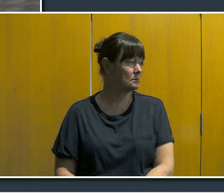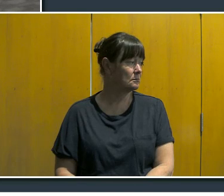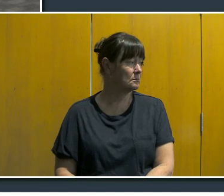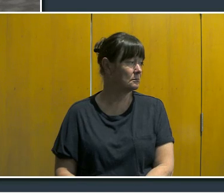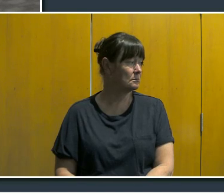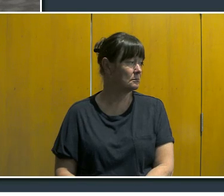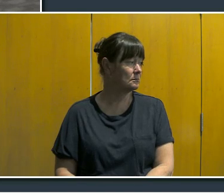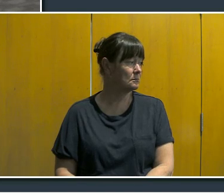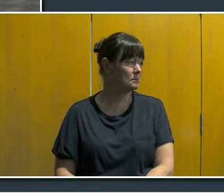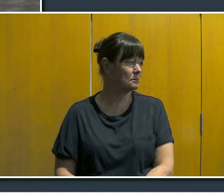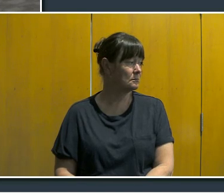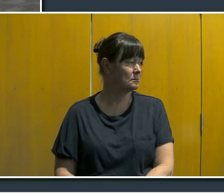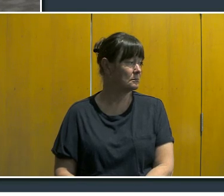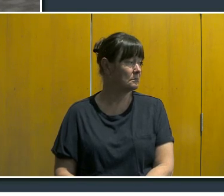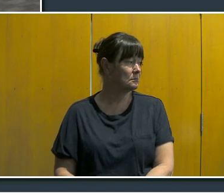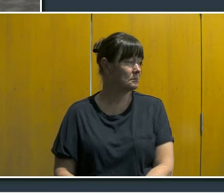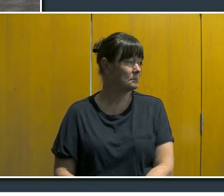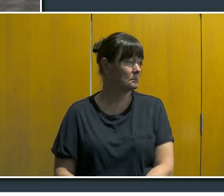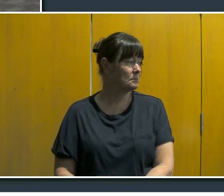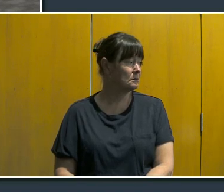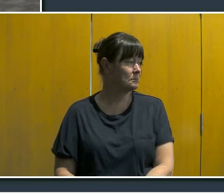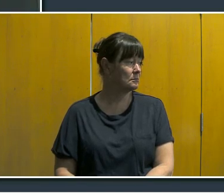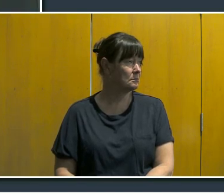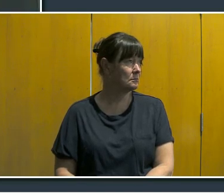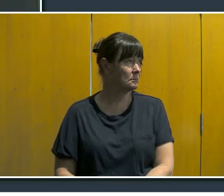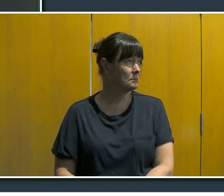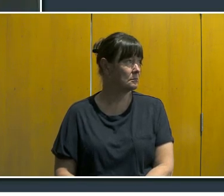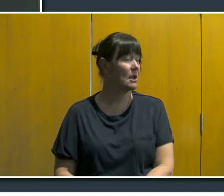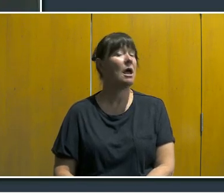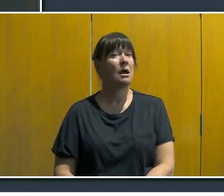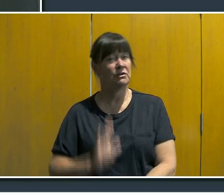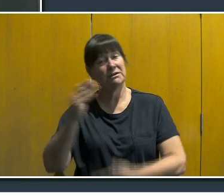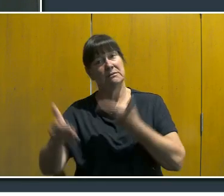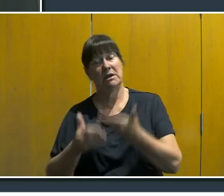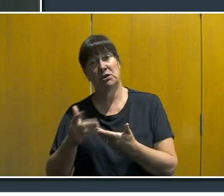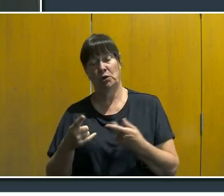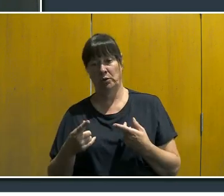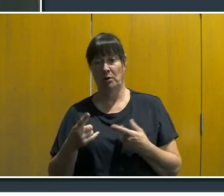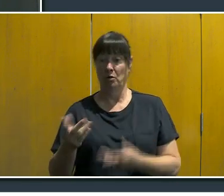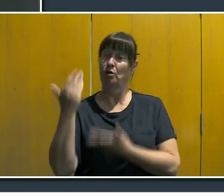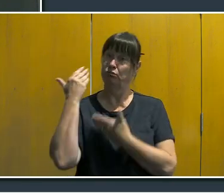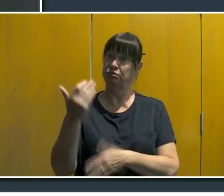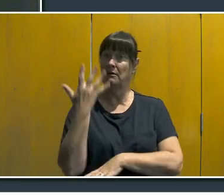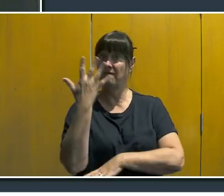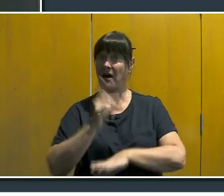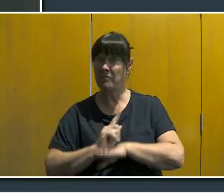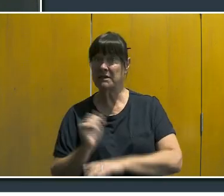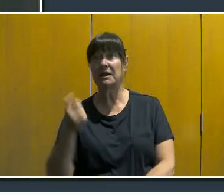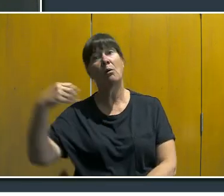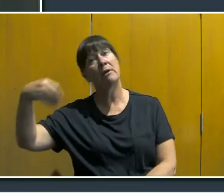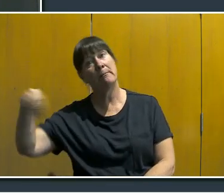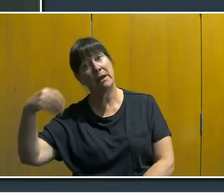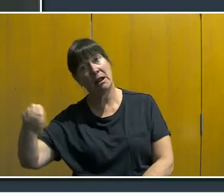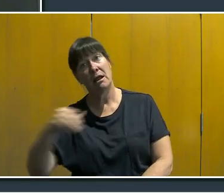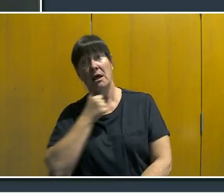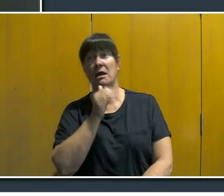So James, just to let you know, there will be a bell at 5 minutes and then open for questions. If you do go a little